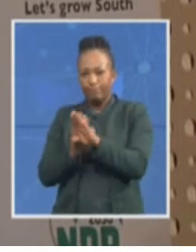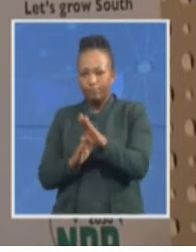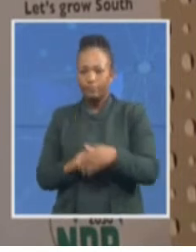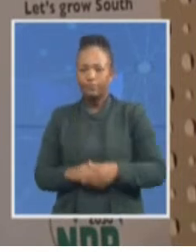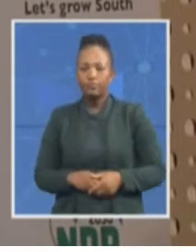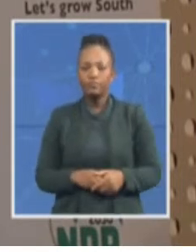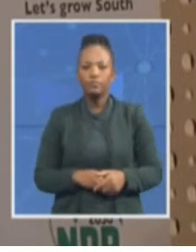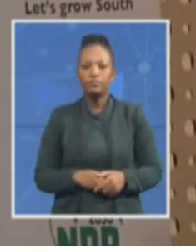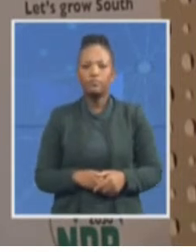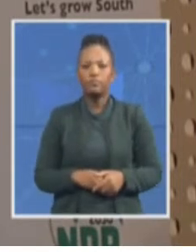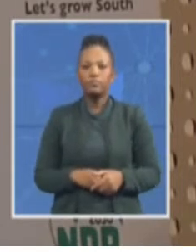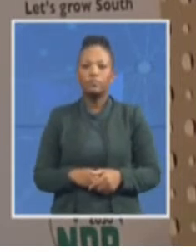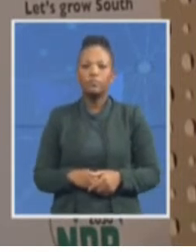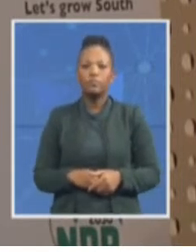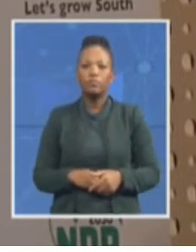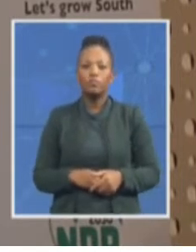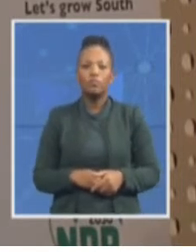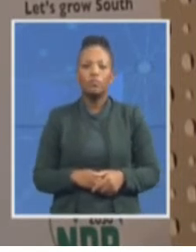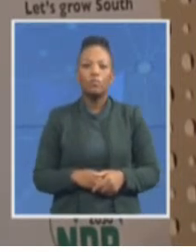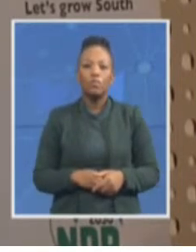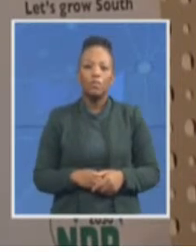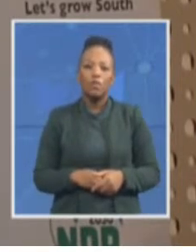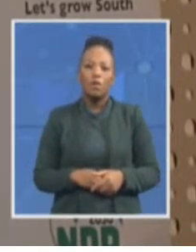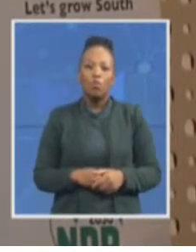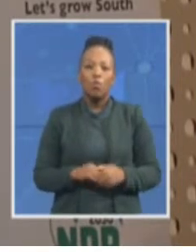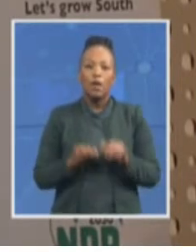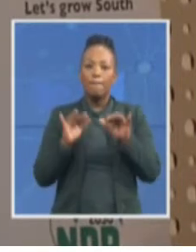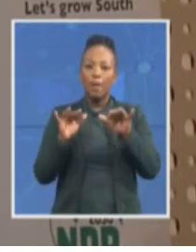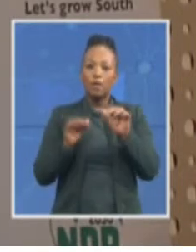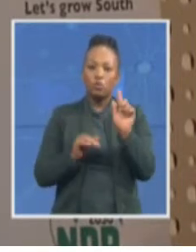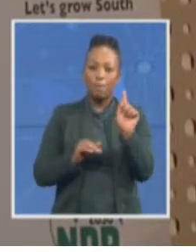revitalization strategy, Cabinet approved the